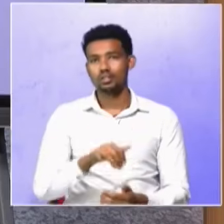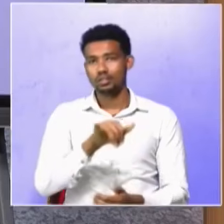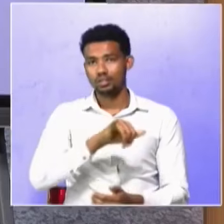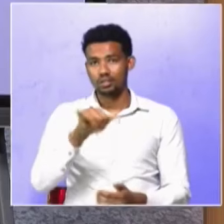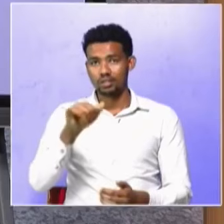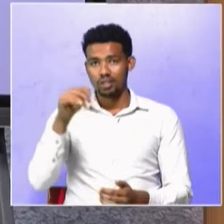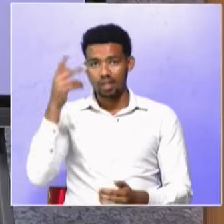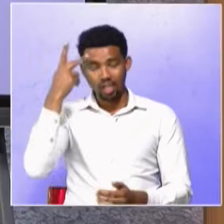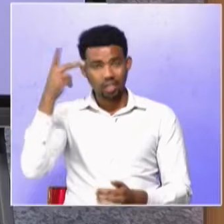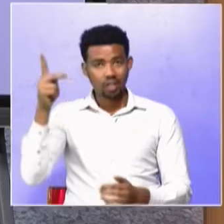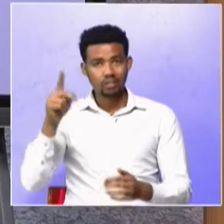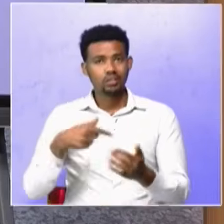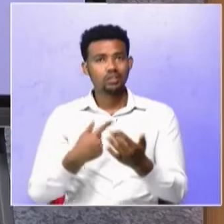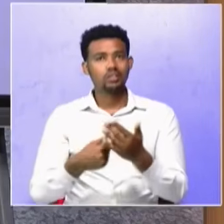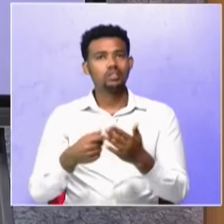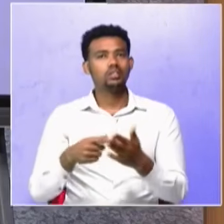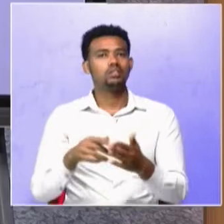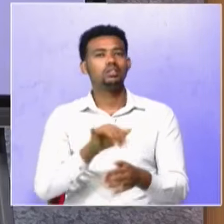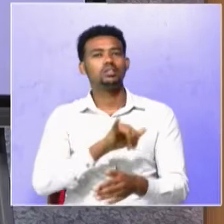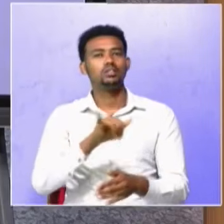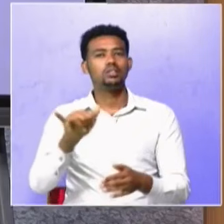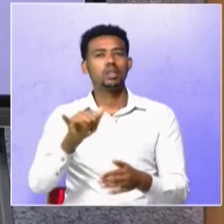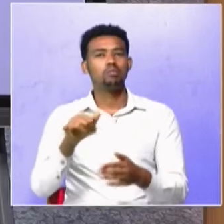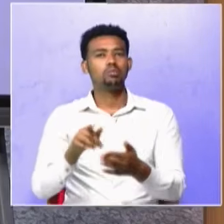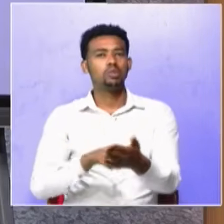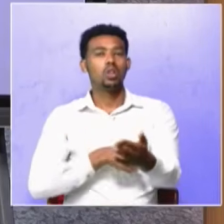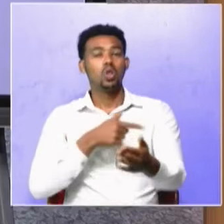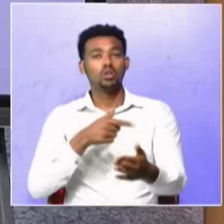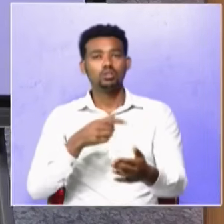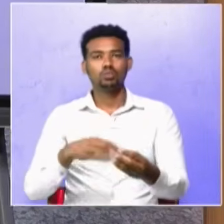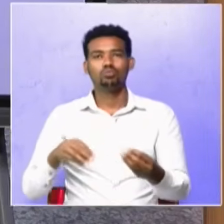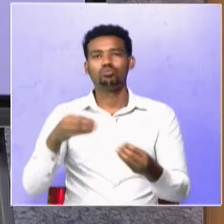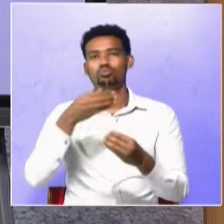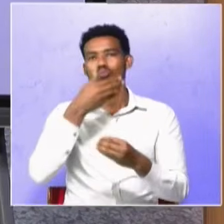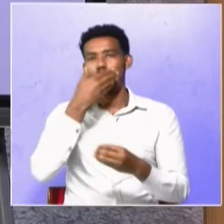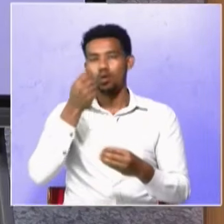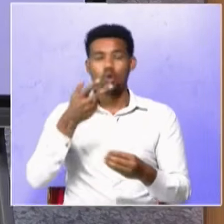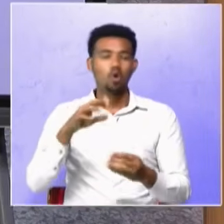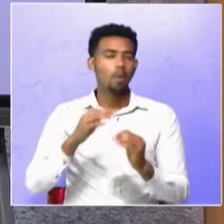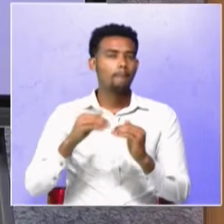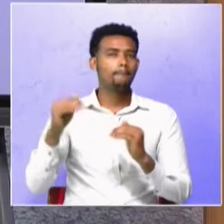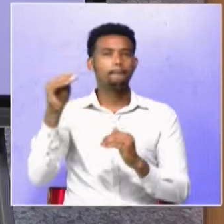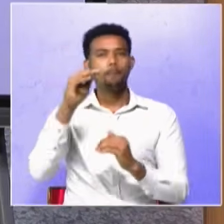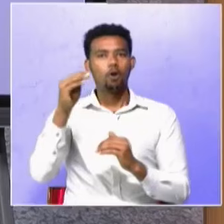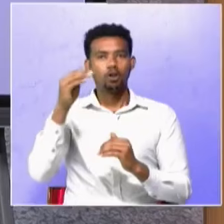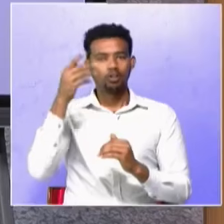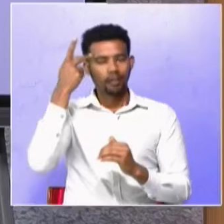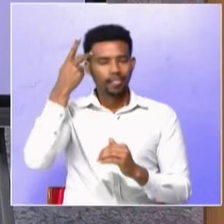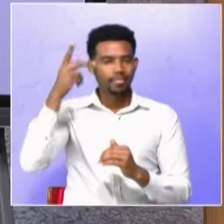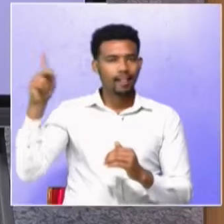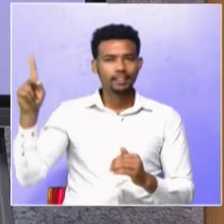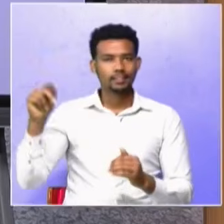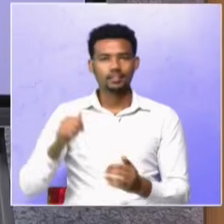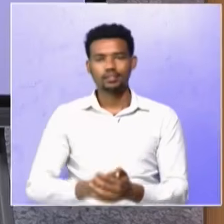is example of long syllable. So we are saying what? More intelligent. More